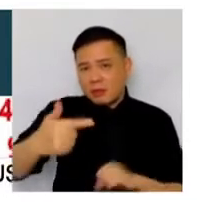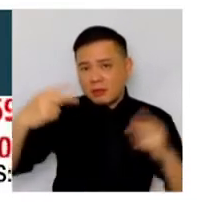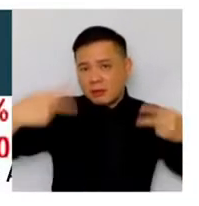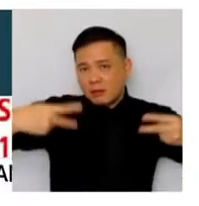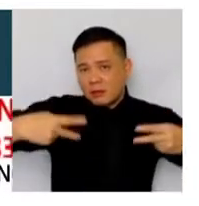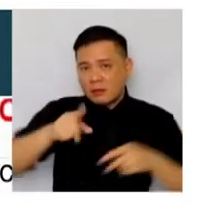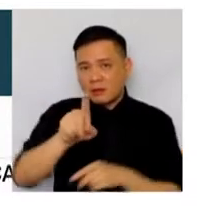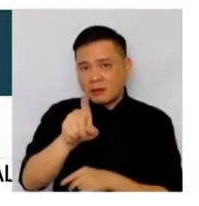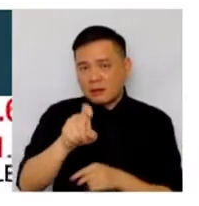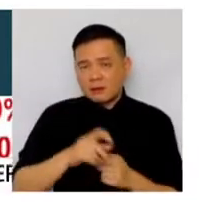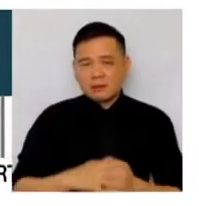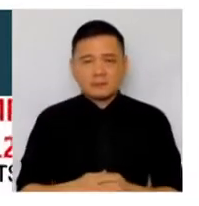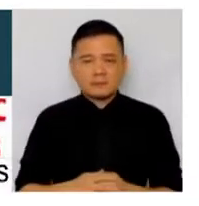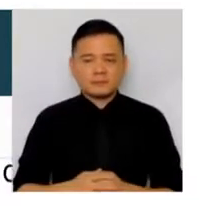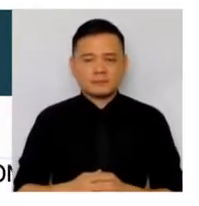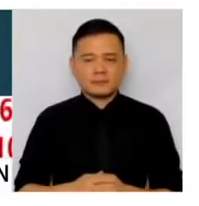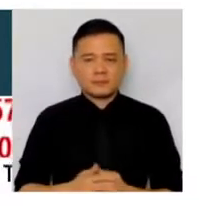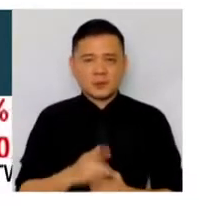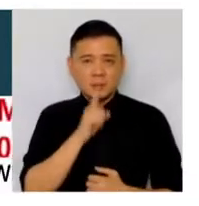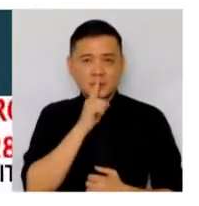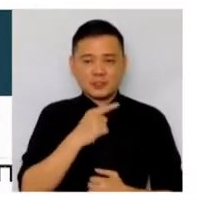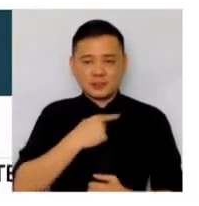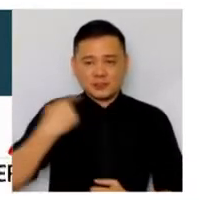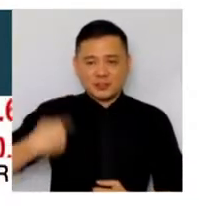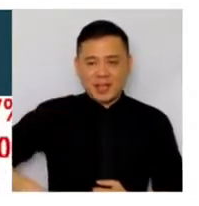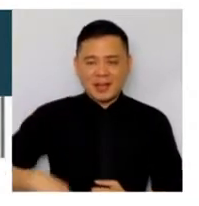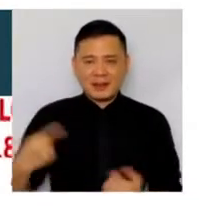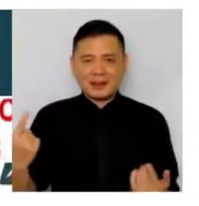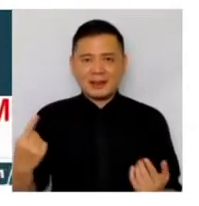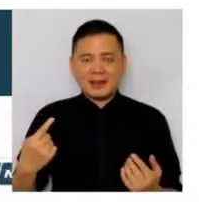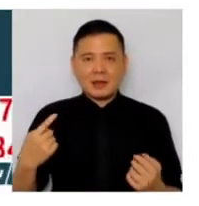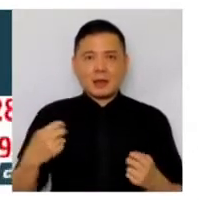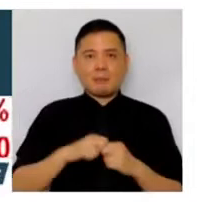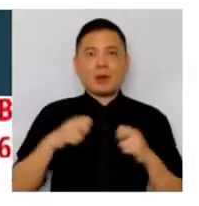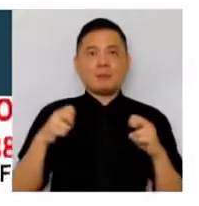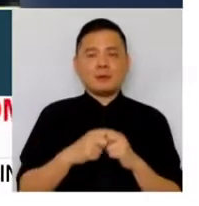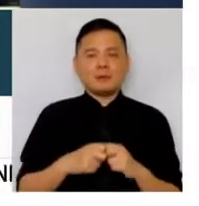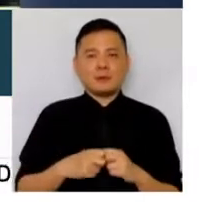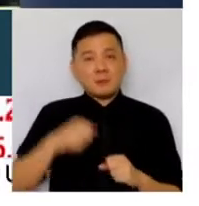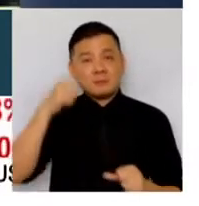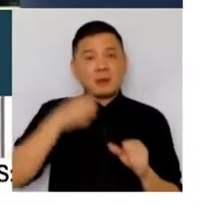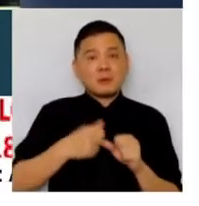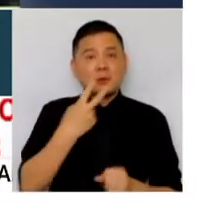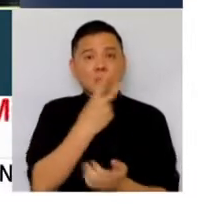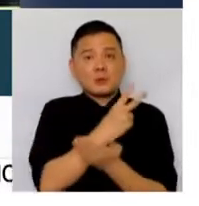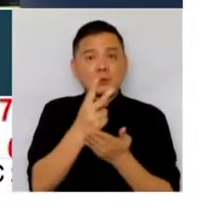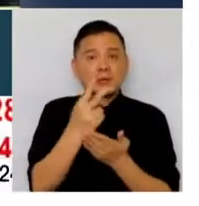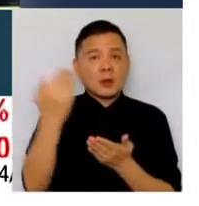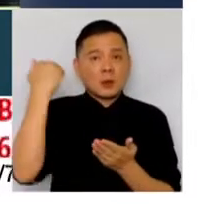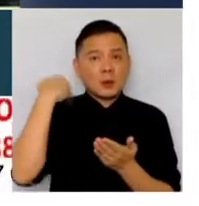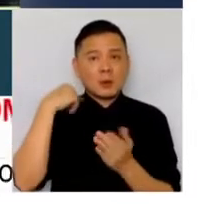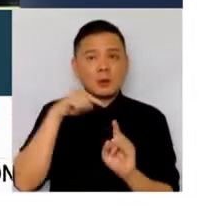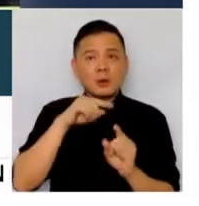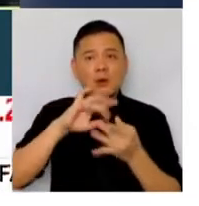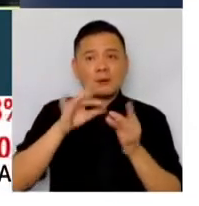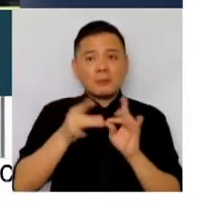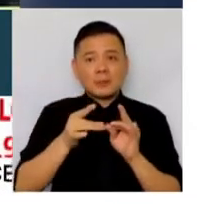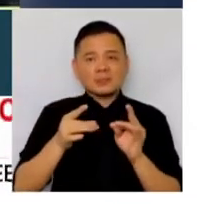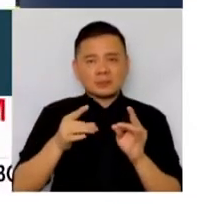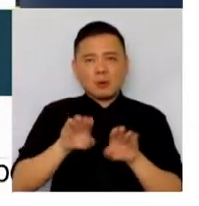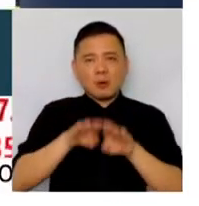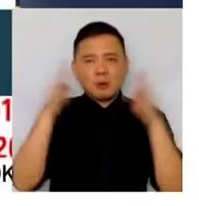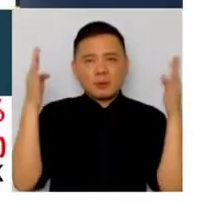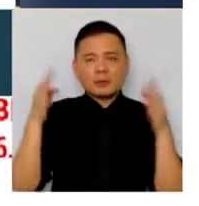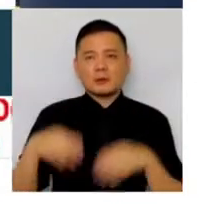China is in a quandary now, Carmina. Remember 2 weeks ago at the start of the Olympics, Putin was there in Beijing